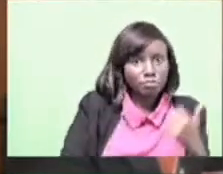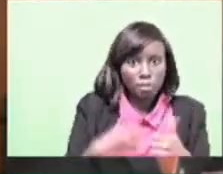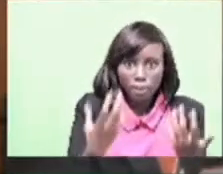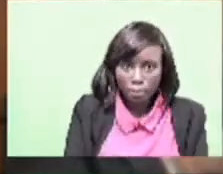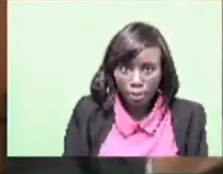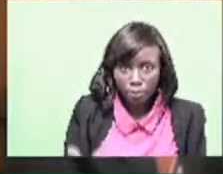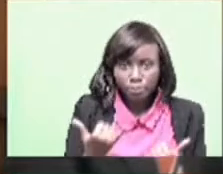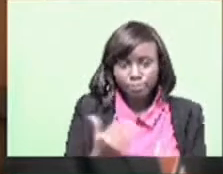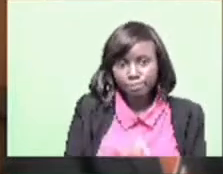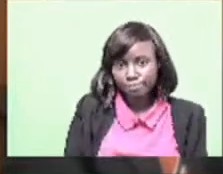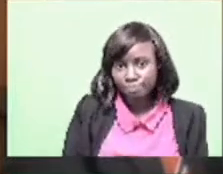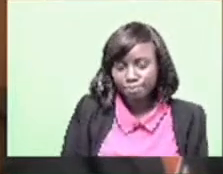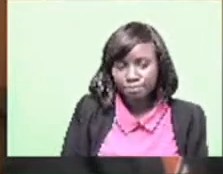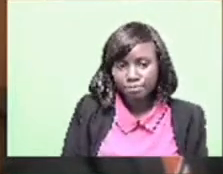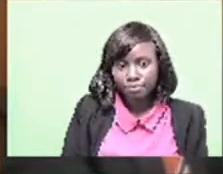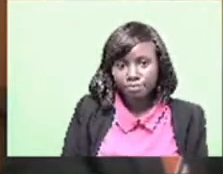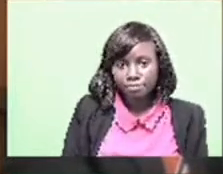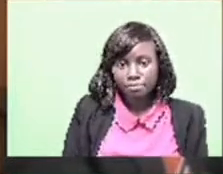Speaker.